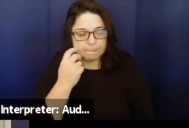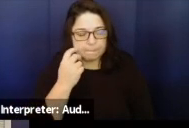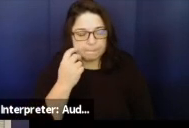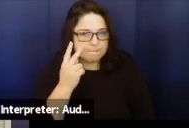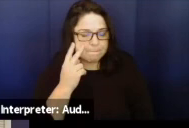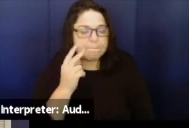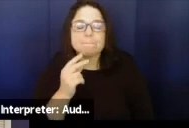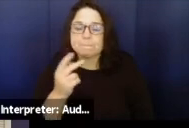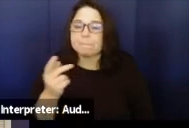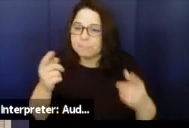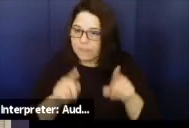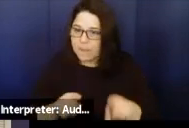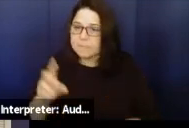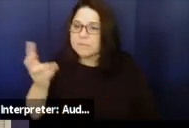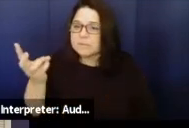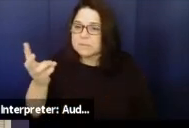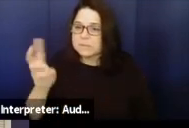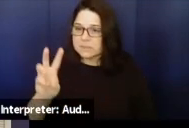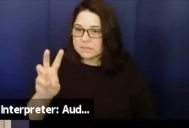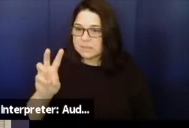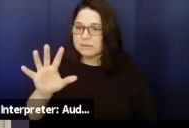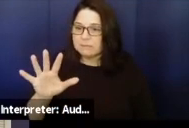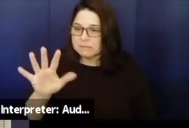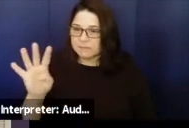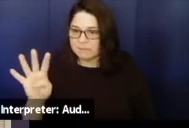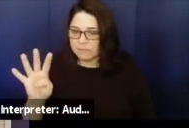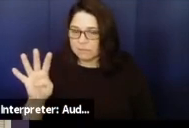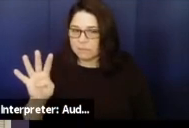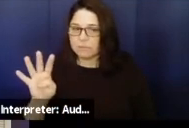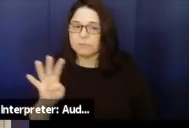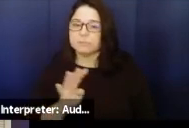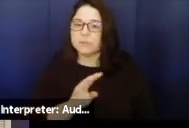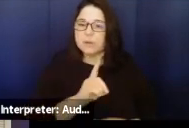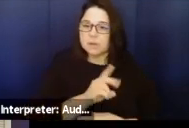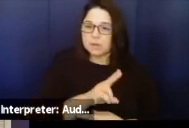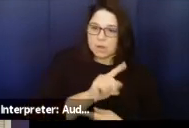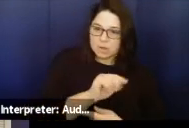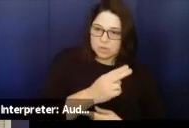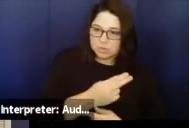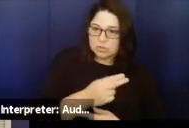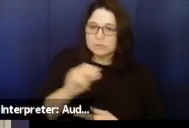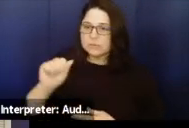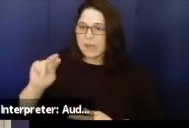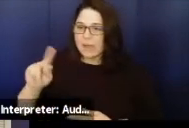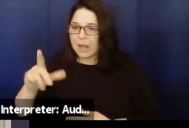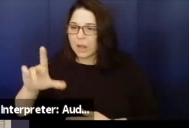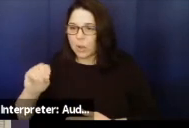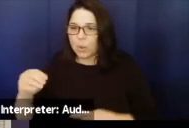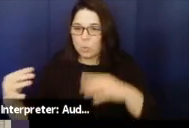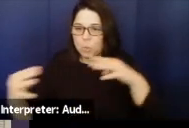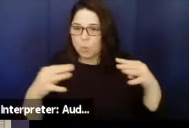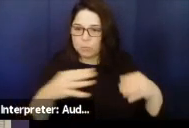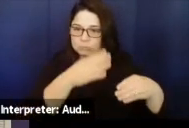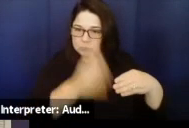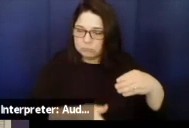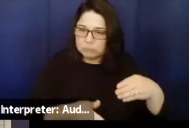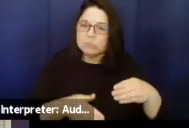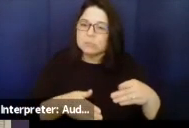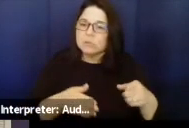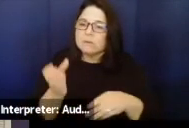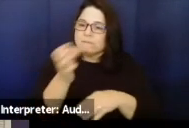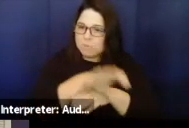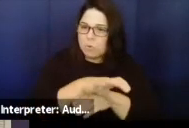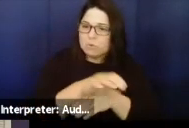In 1654, at the end of the First Dutch Anglo War, the Dutch were forced to sign the Treaty of